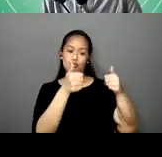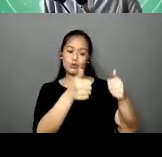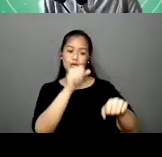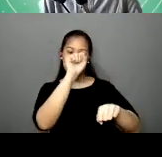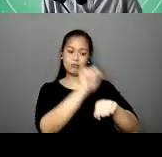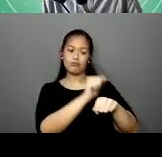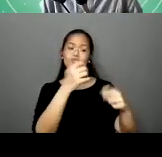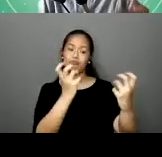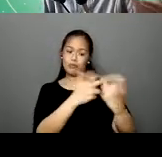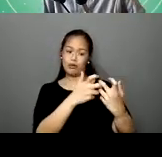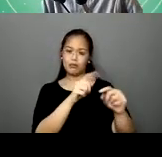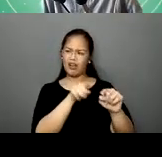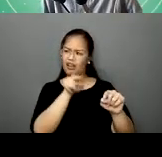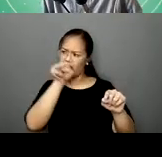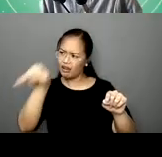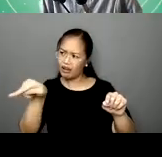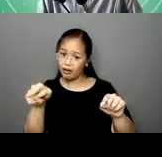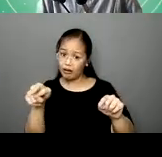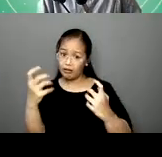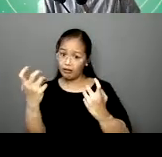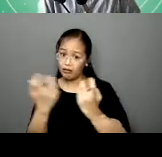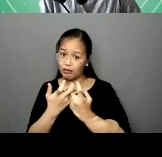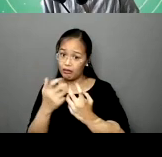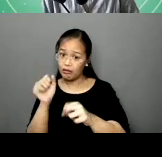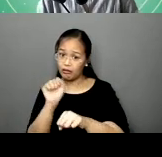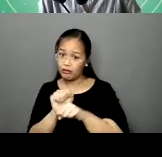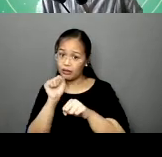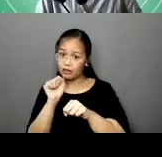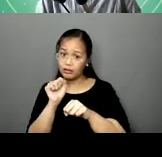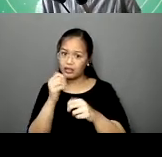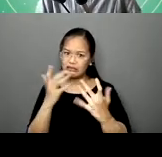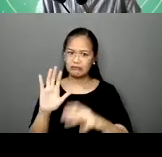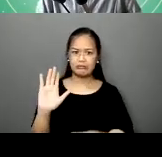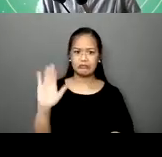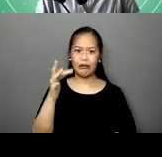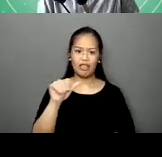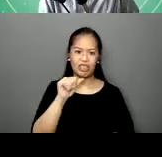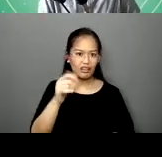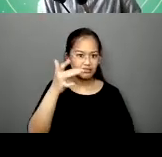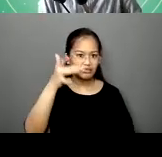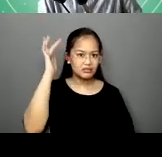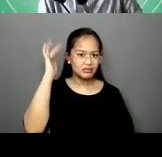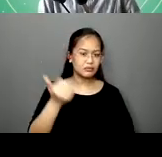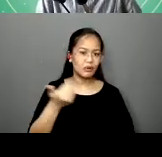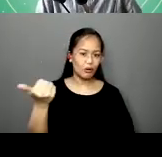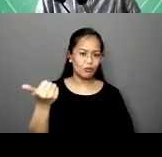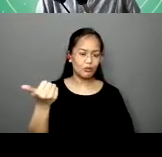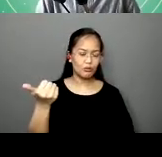others, as a form of insensitivity? All right.